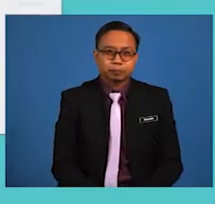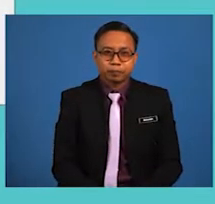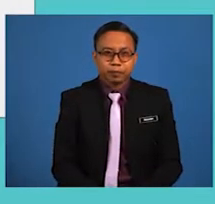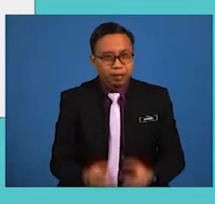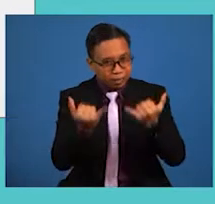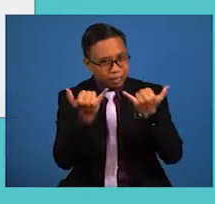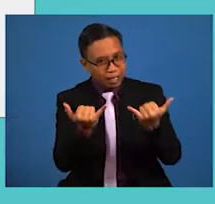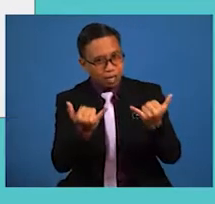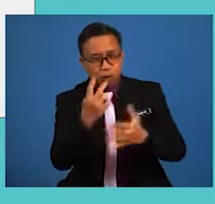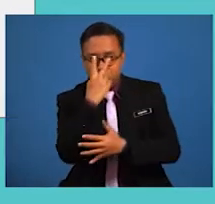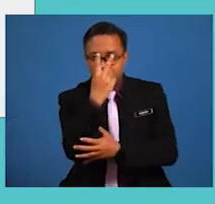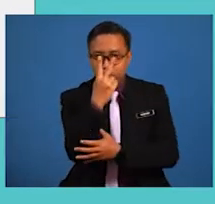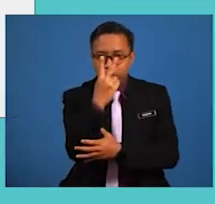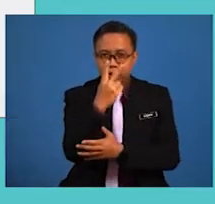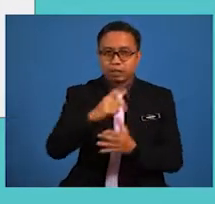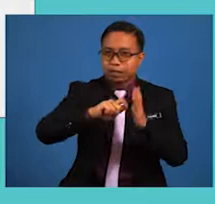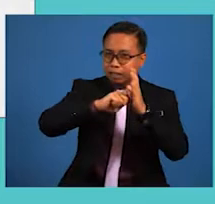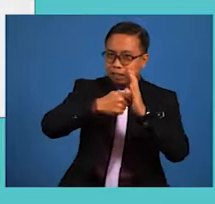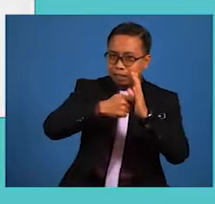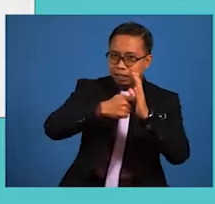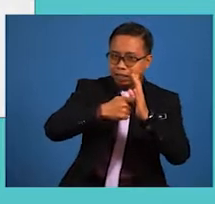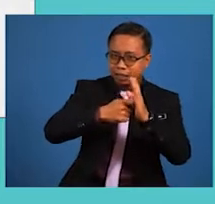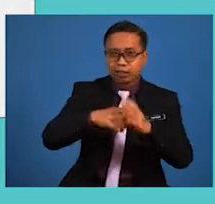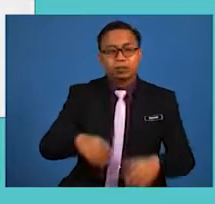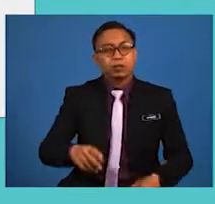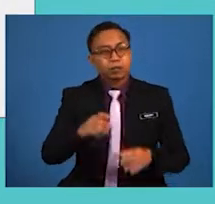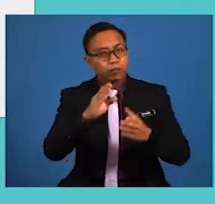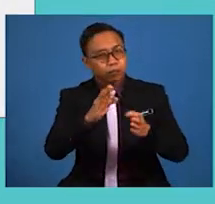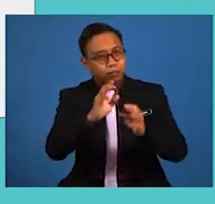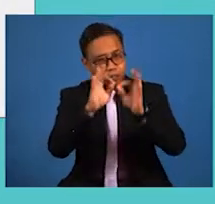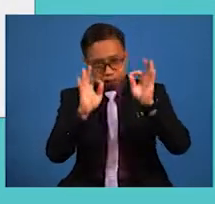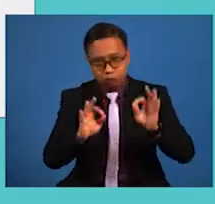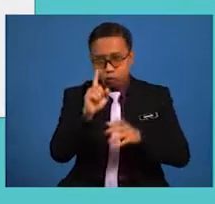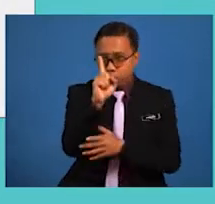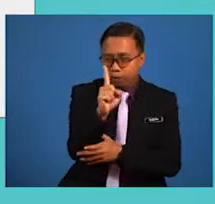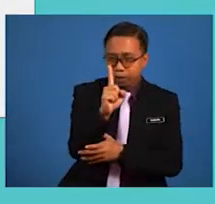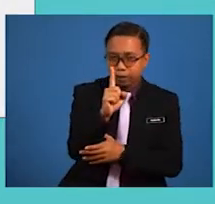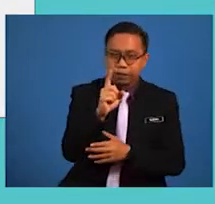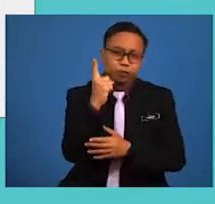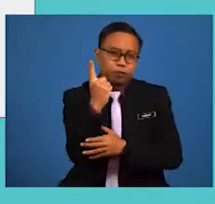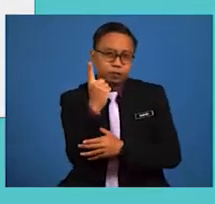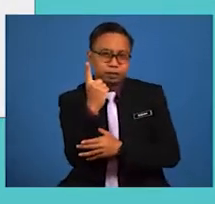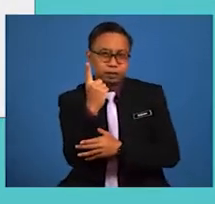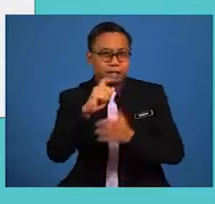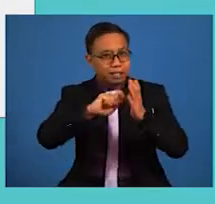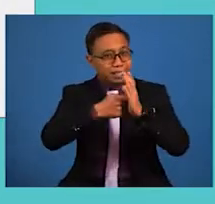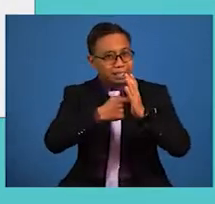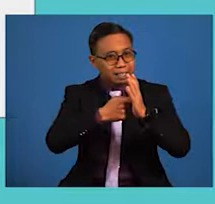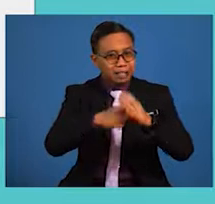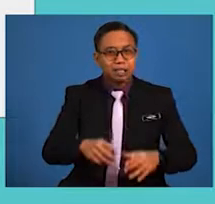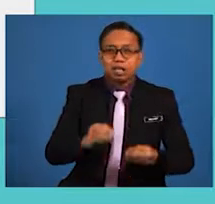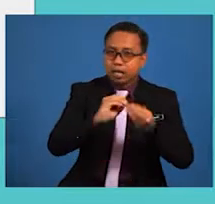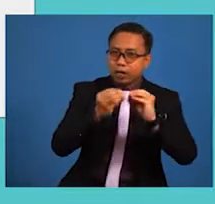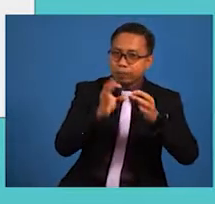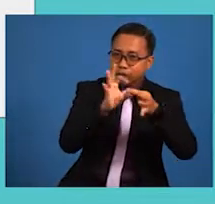Now, look at the key features in figure 1. The first key feature is the number of